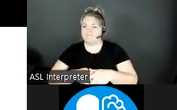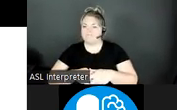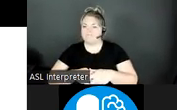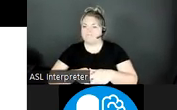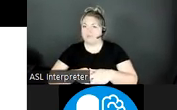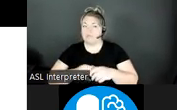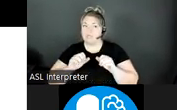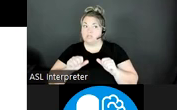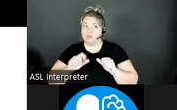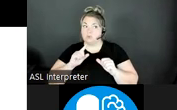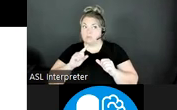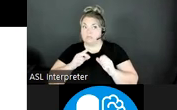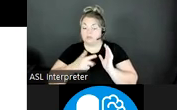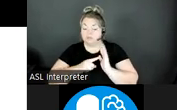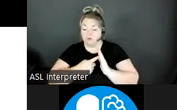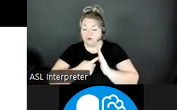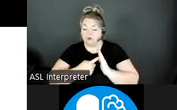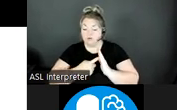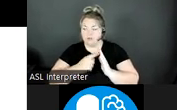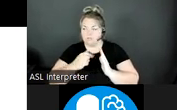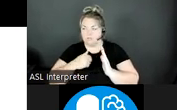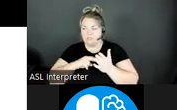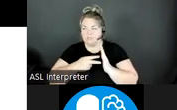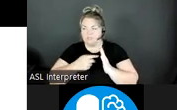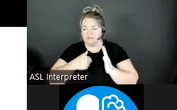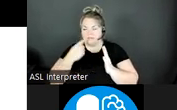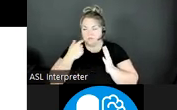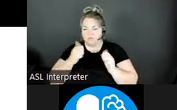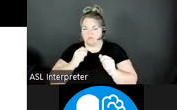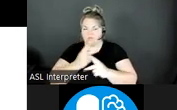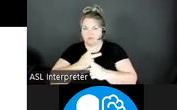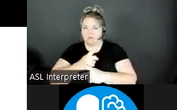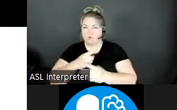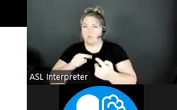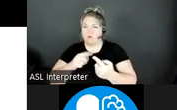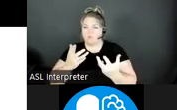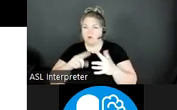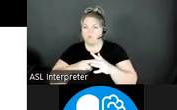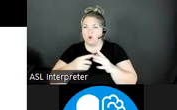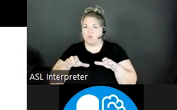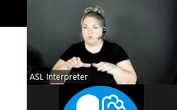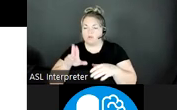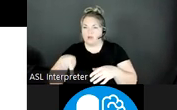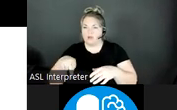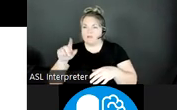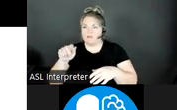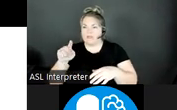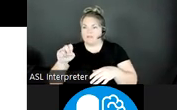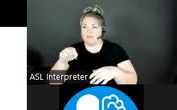It can really start, I mean, if you're, I think what we're trying to figure out is when we want to start doing updates in these